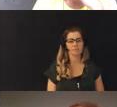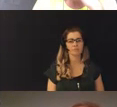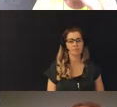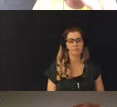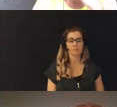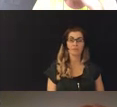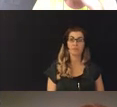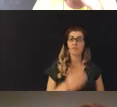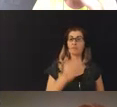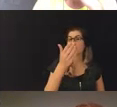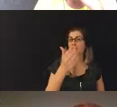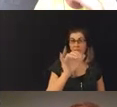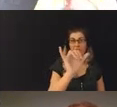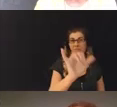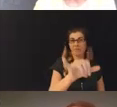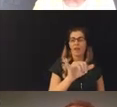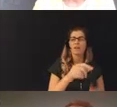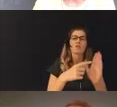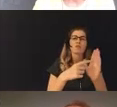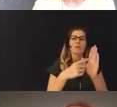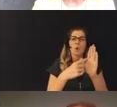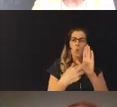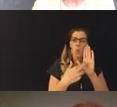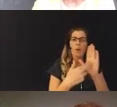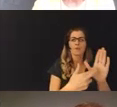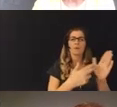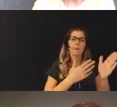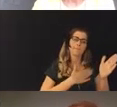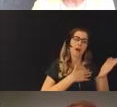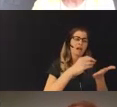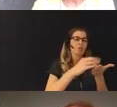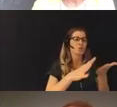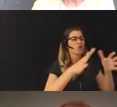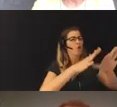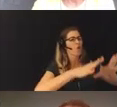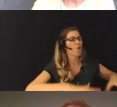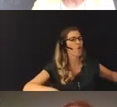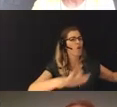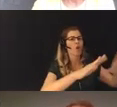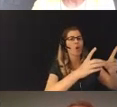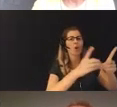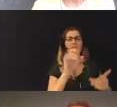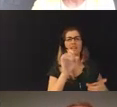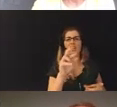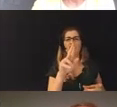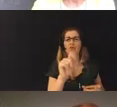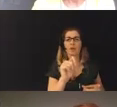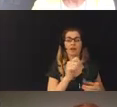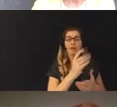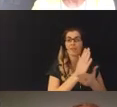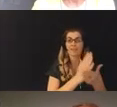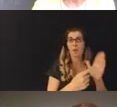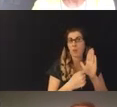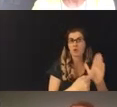Product of this project has been immense representation of my students district-wide. It's resulted in district-wide pop-up shows where we're showcasing students'